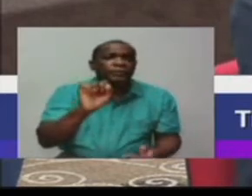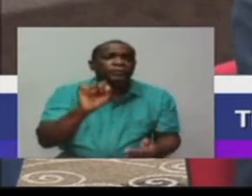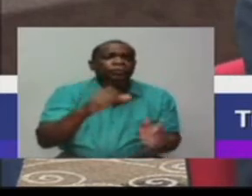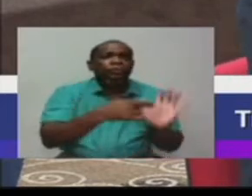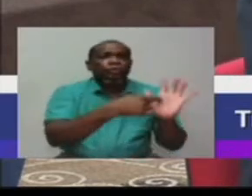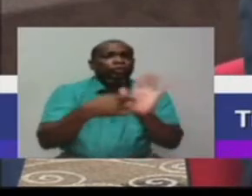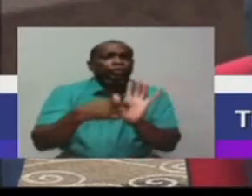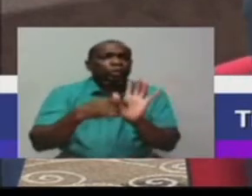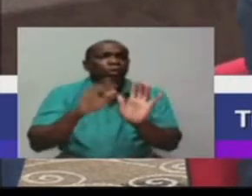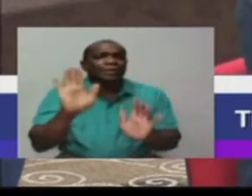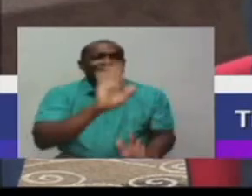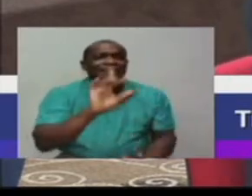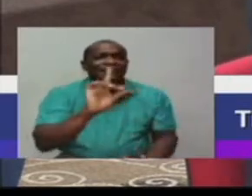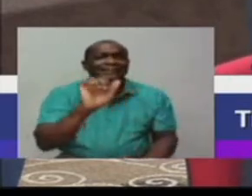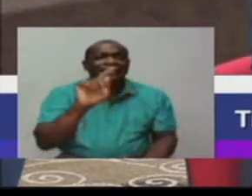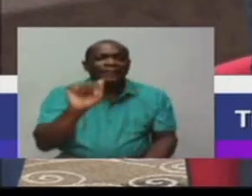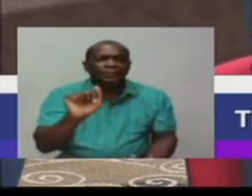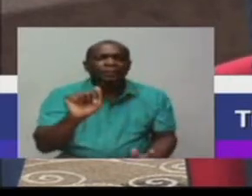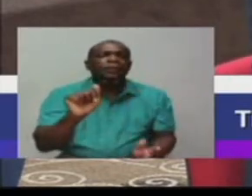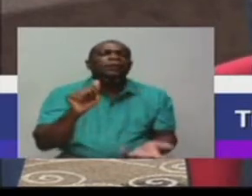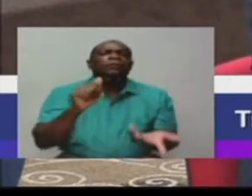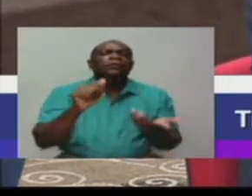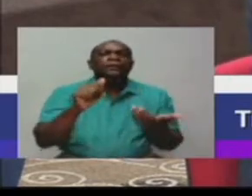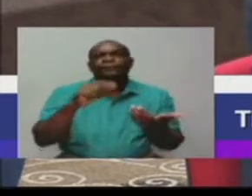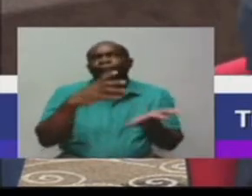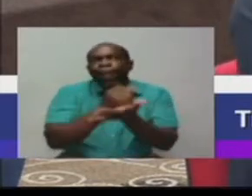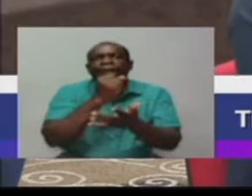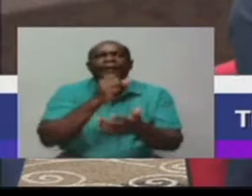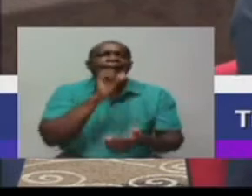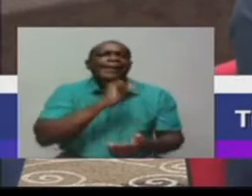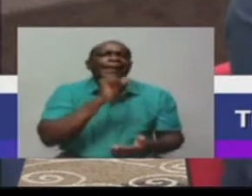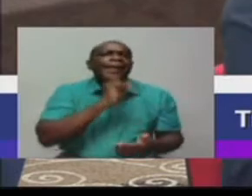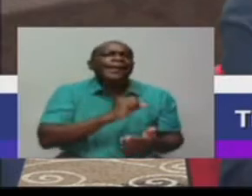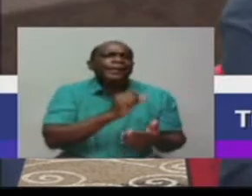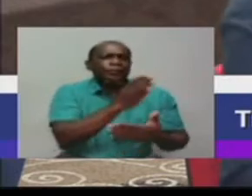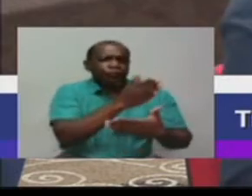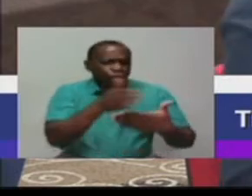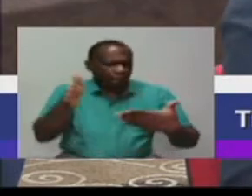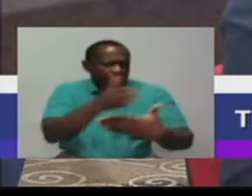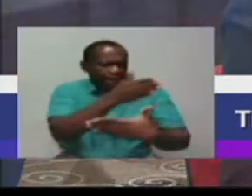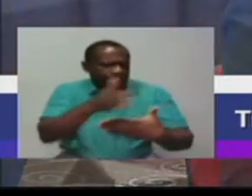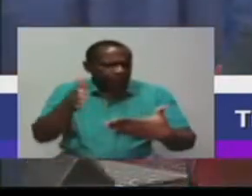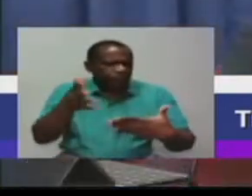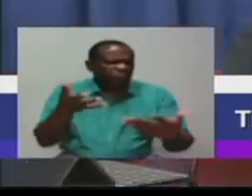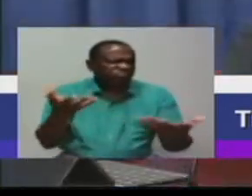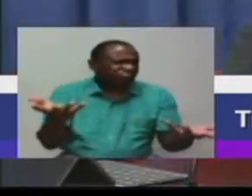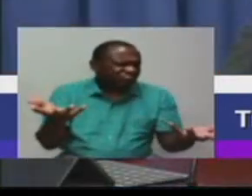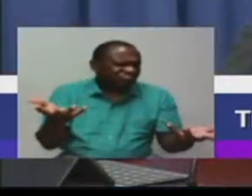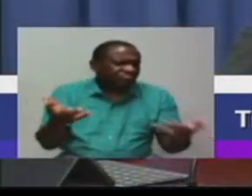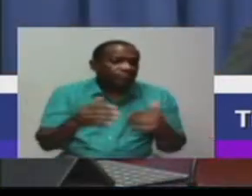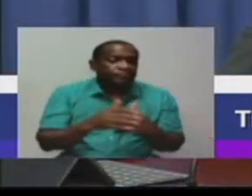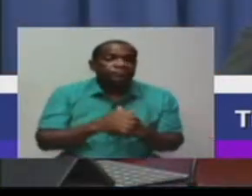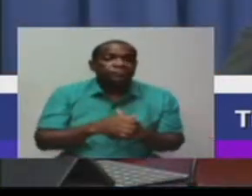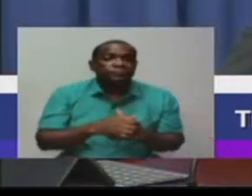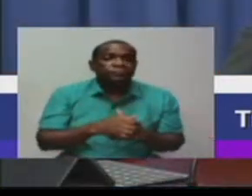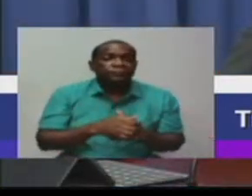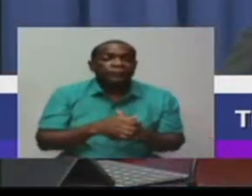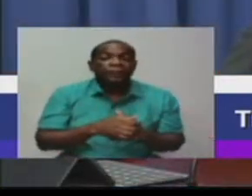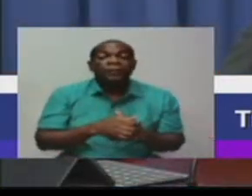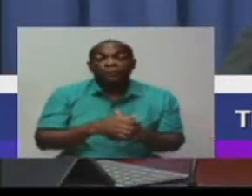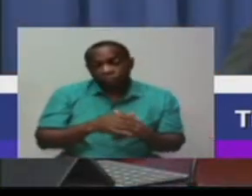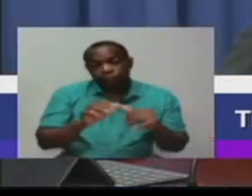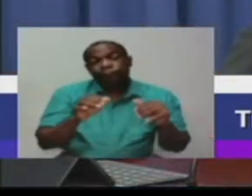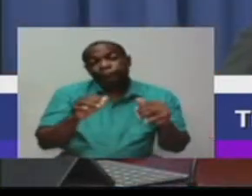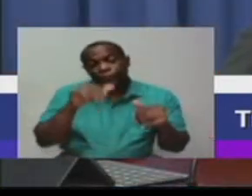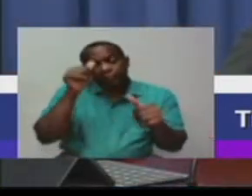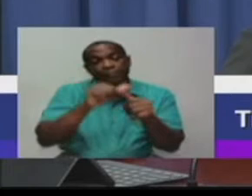for me, why can't we get the ages of the children that are there right now? So as Dr. Richards says and Dr. Hines said, we get age ranges. We